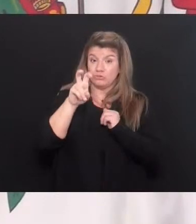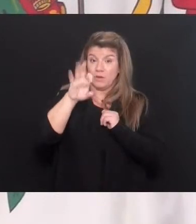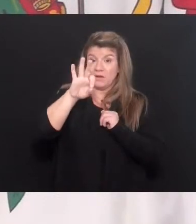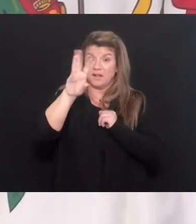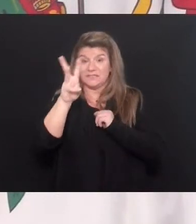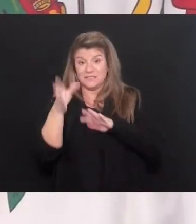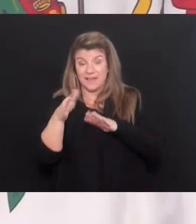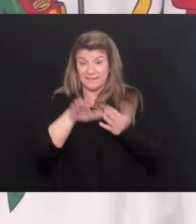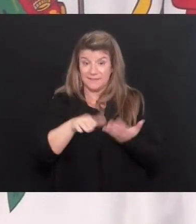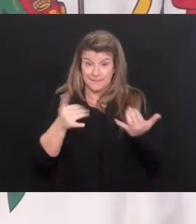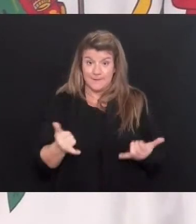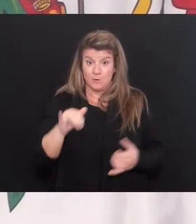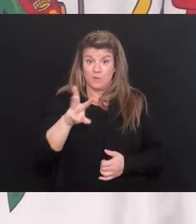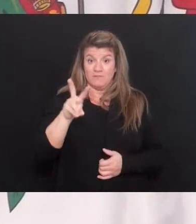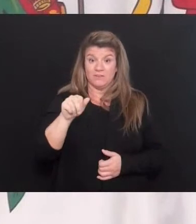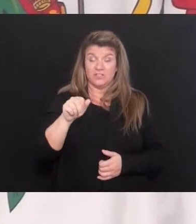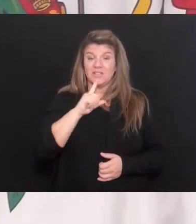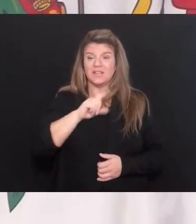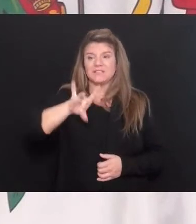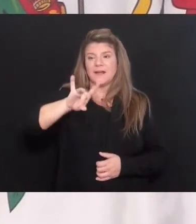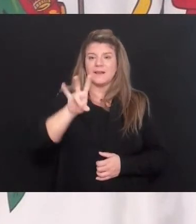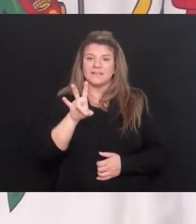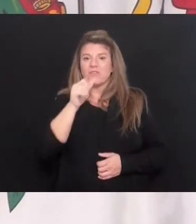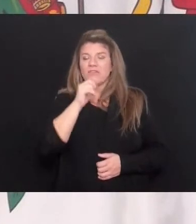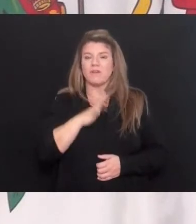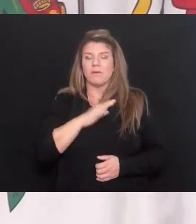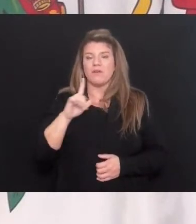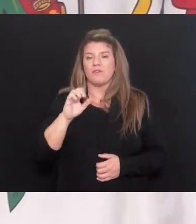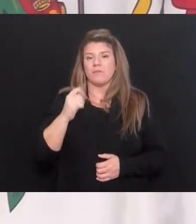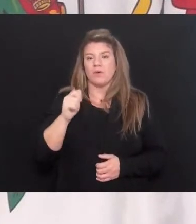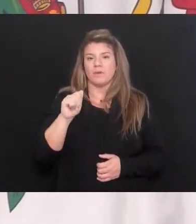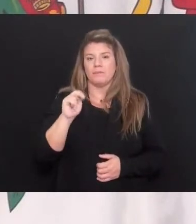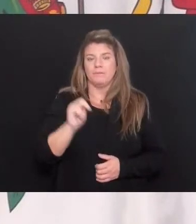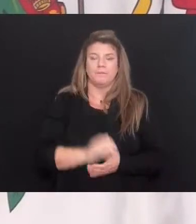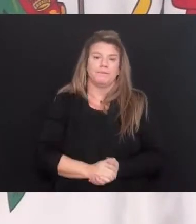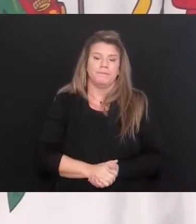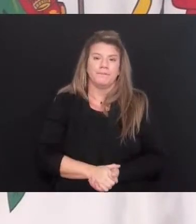3,296th death in West Virginia is an 87-year-old female from Logan County.